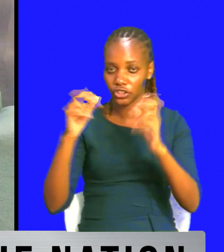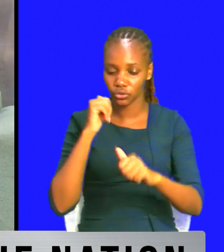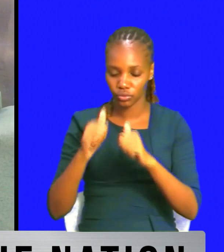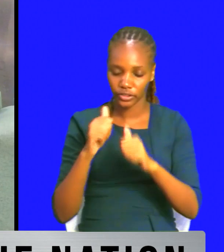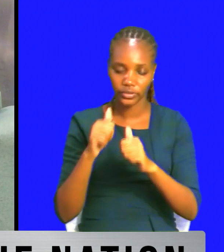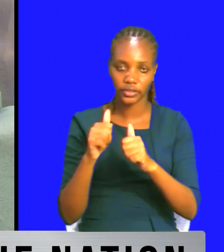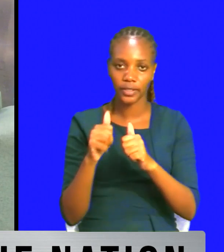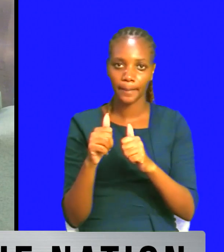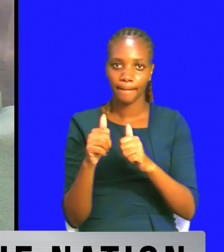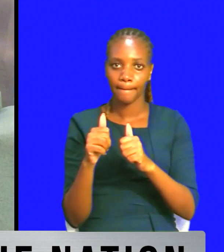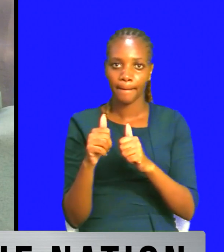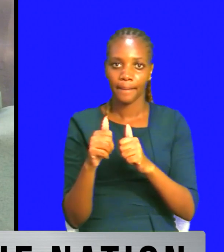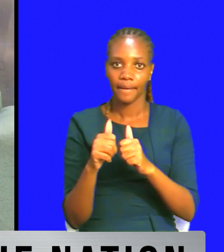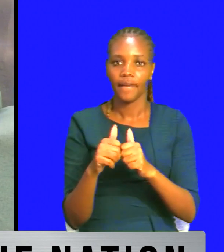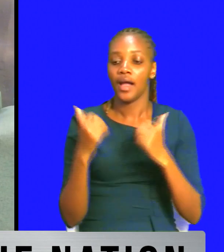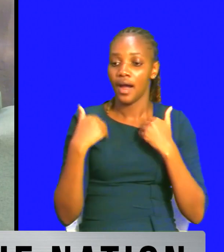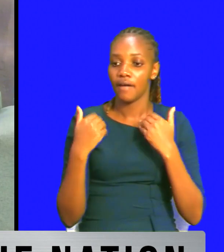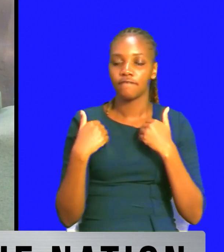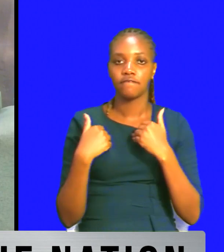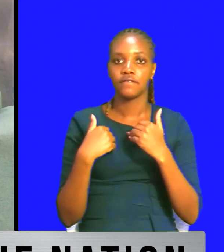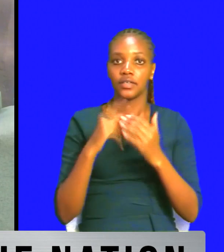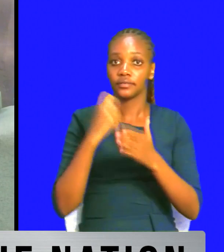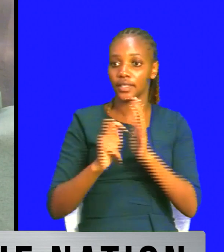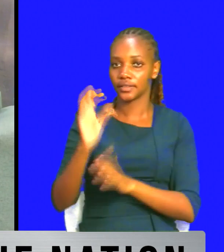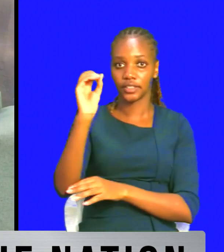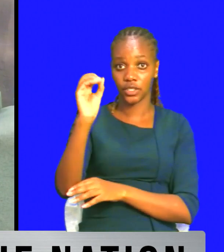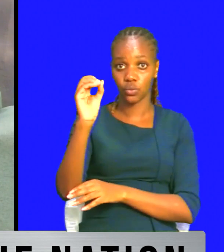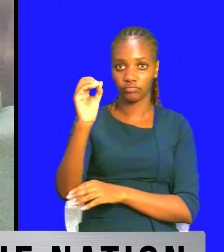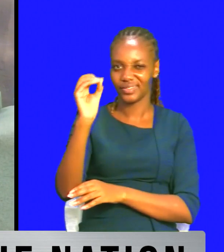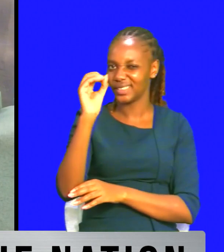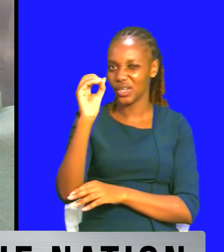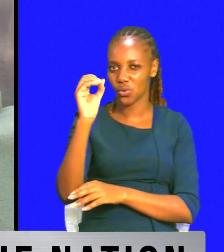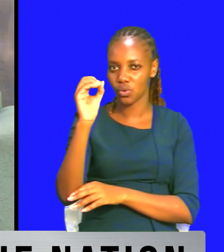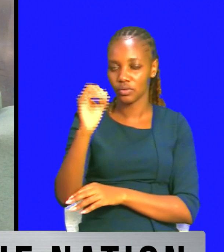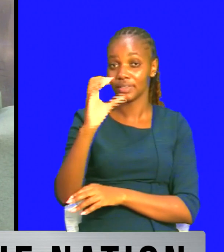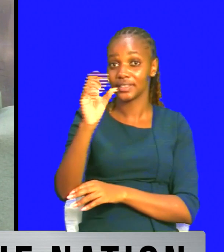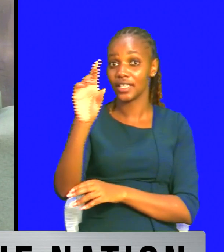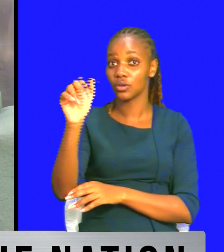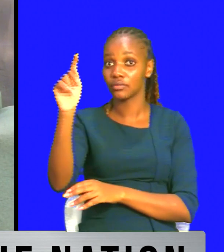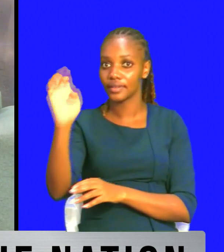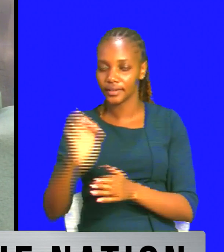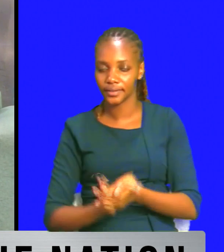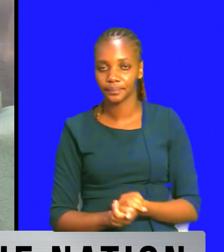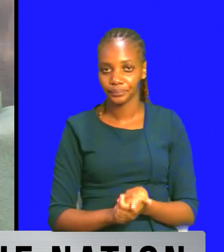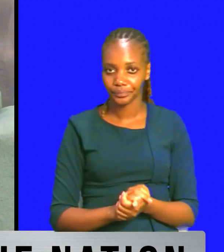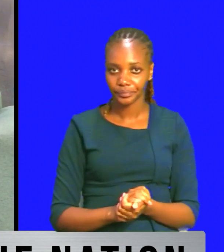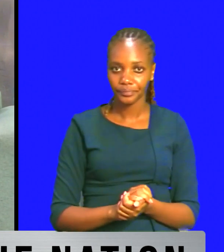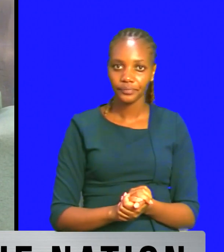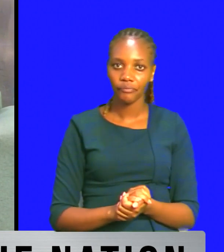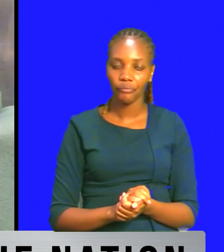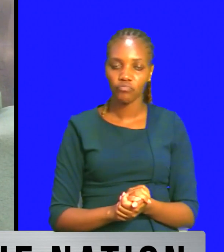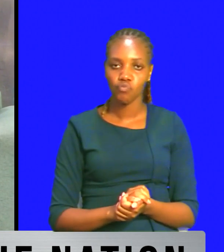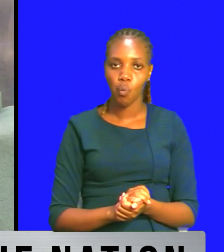given a zero rating in this budget. It's something it's a zero rating as opposed to a tax exemption. That's a zero